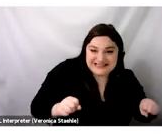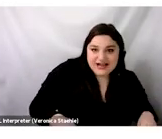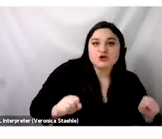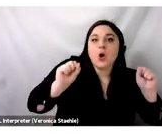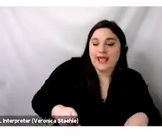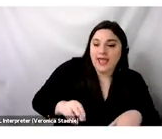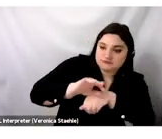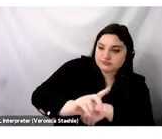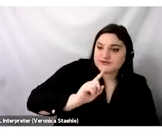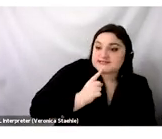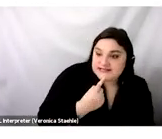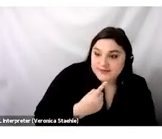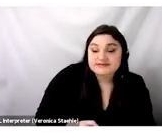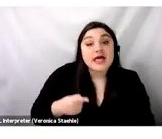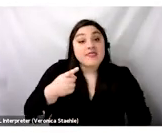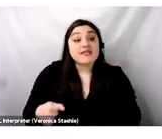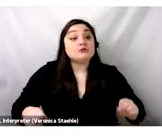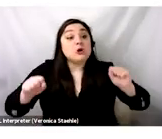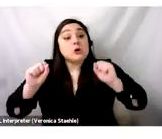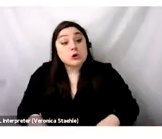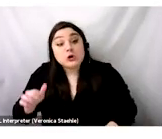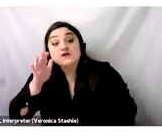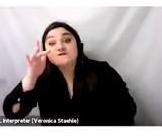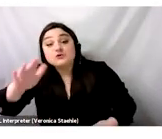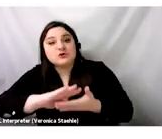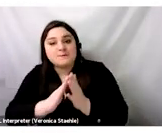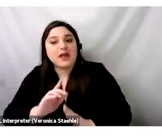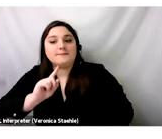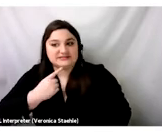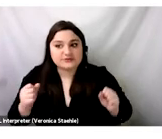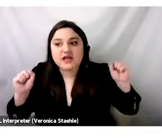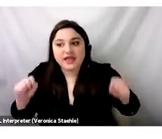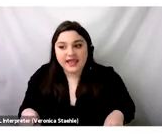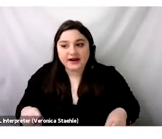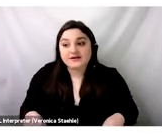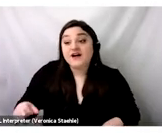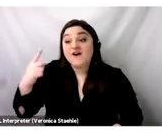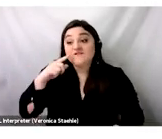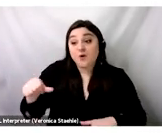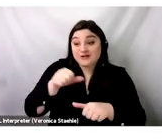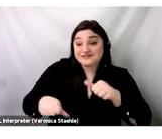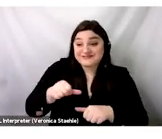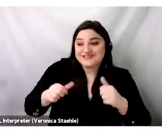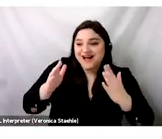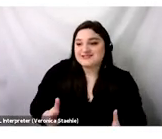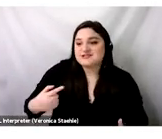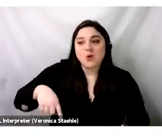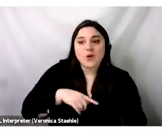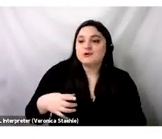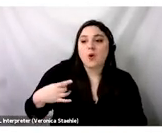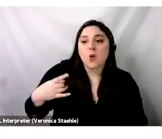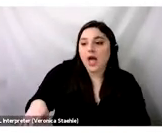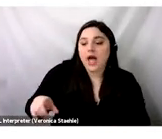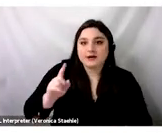of a looking into the scientific method of scientists. We don't make overarching claims that